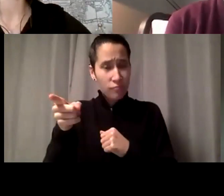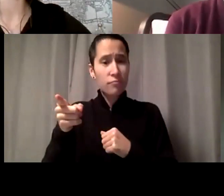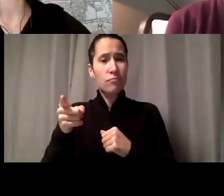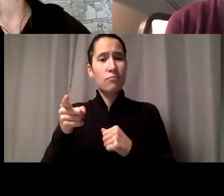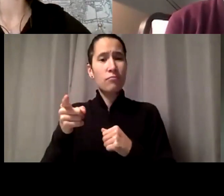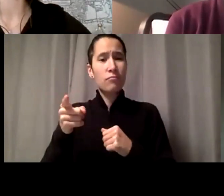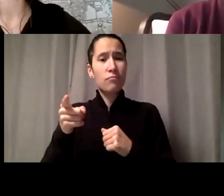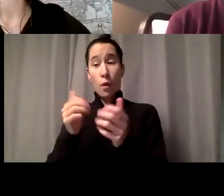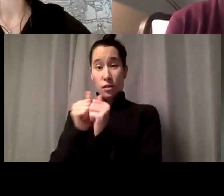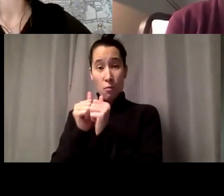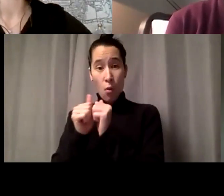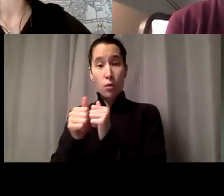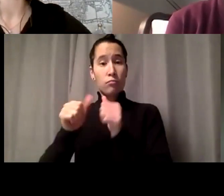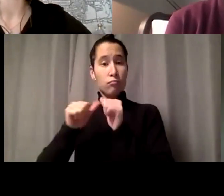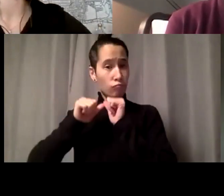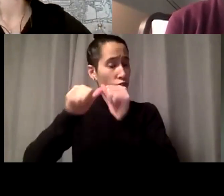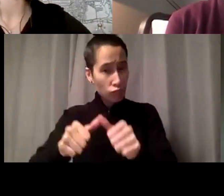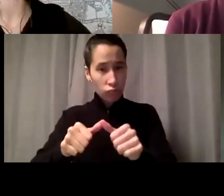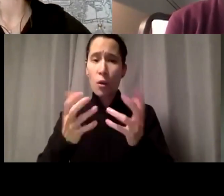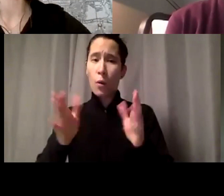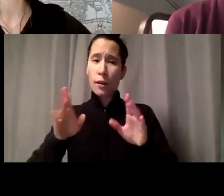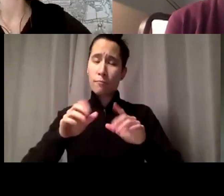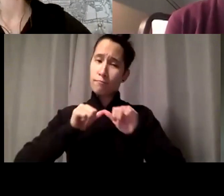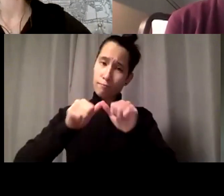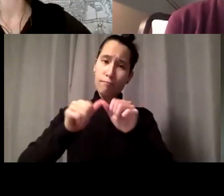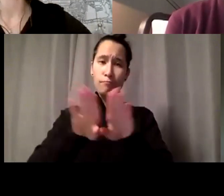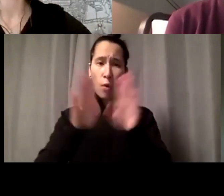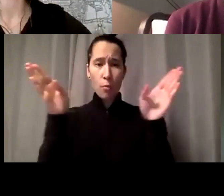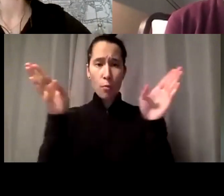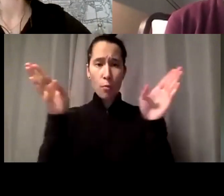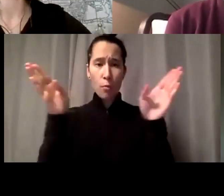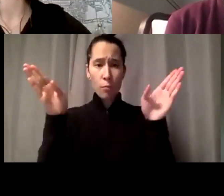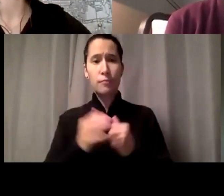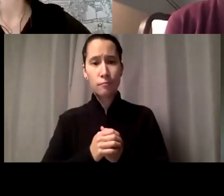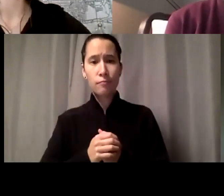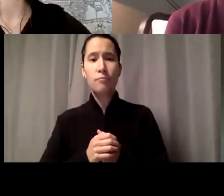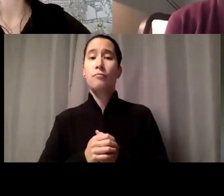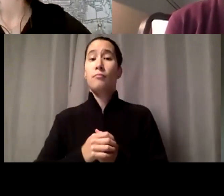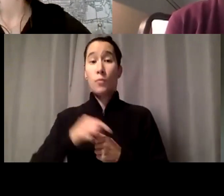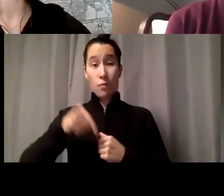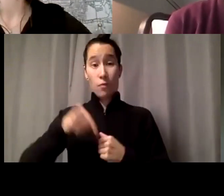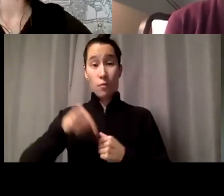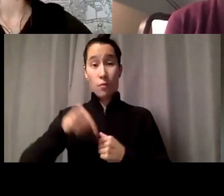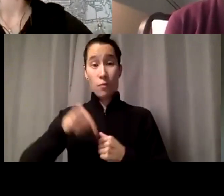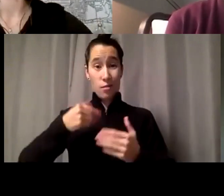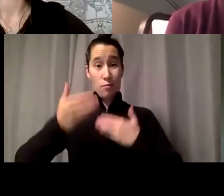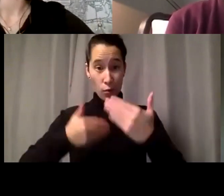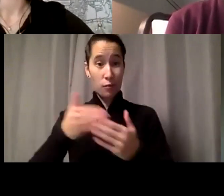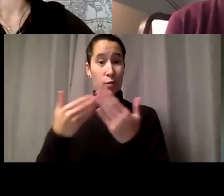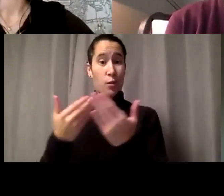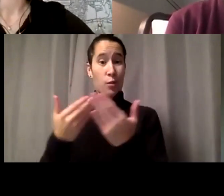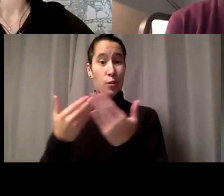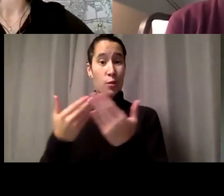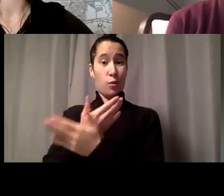advance the case for sport. We want to keep sport open. Through this entire process, we've had to look at this from a health lens and understand